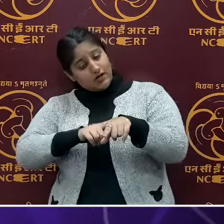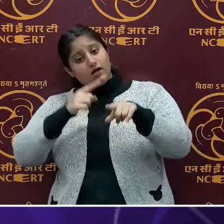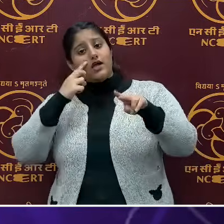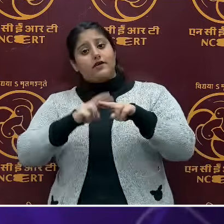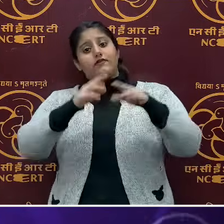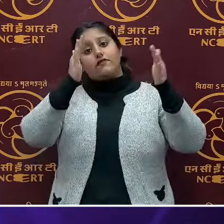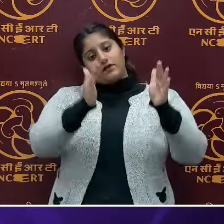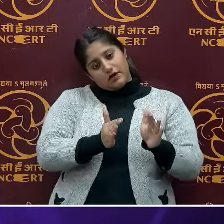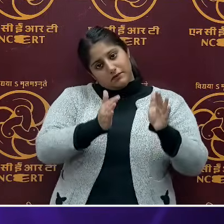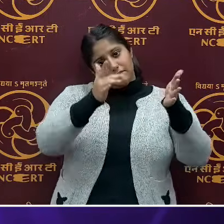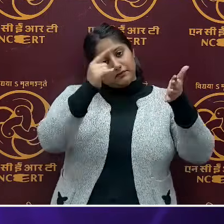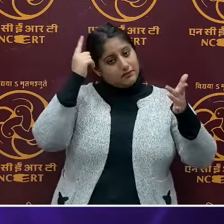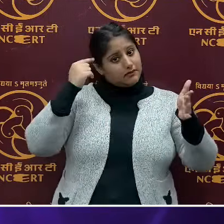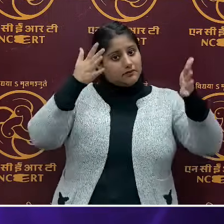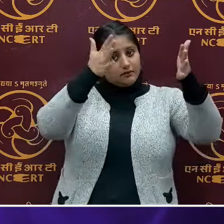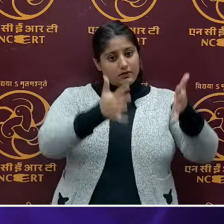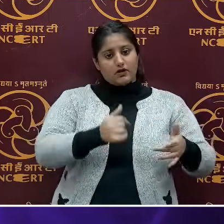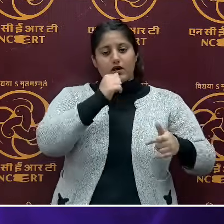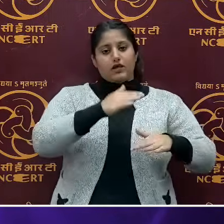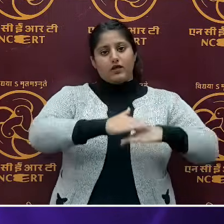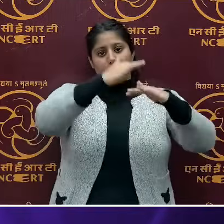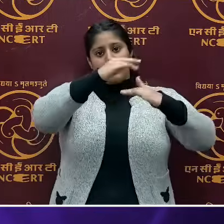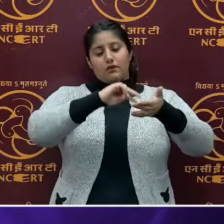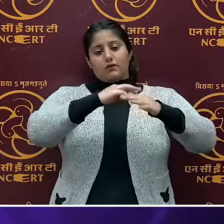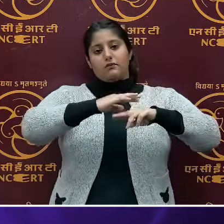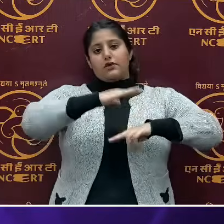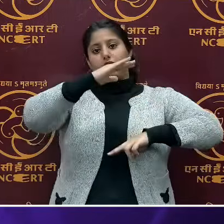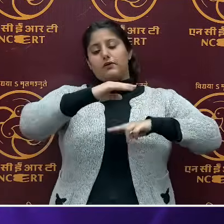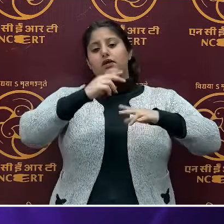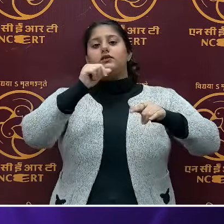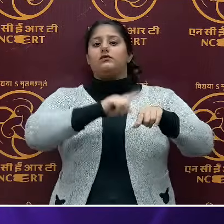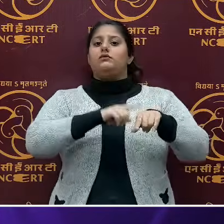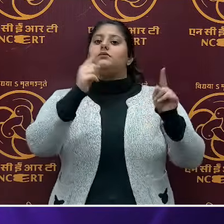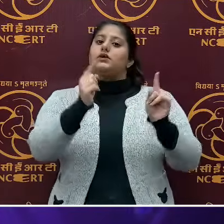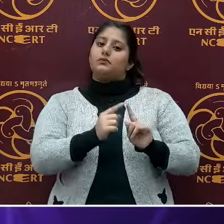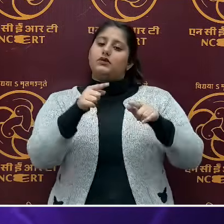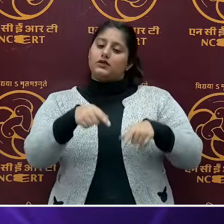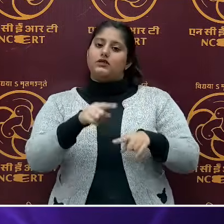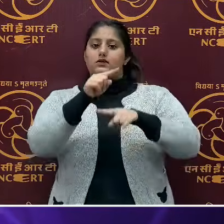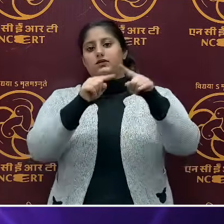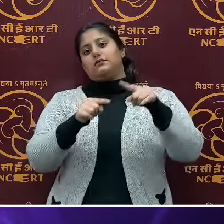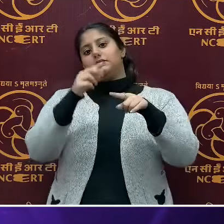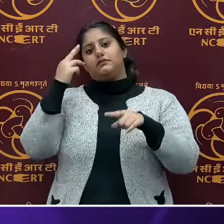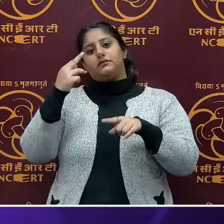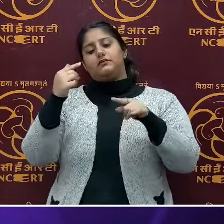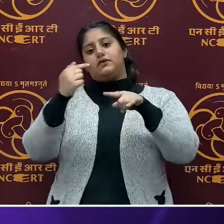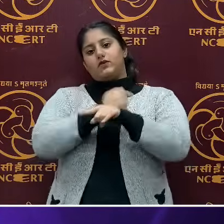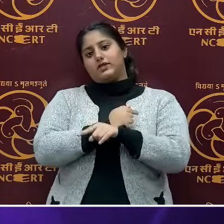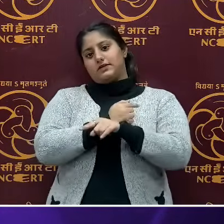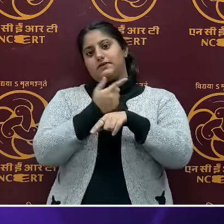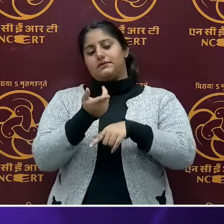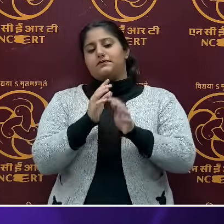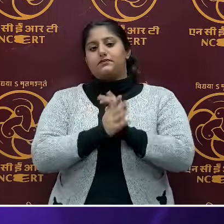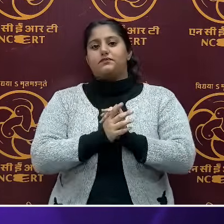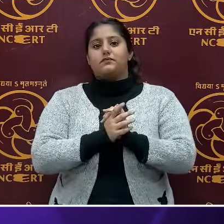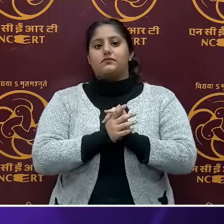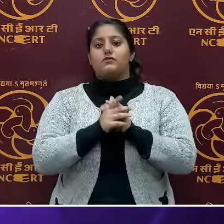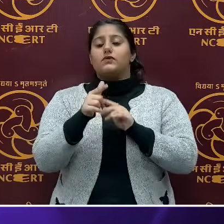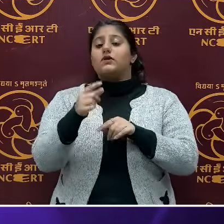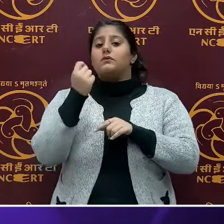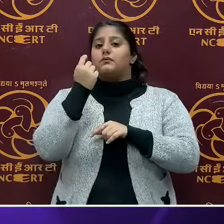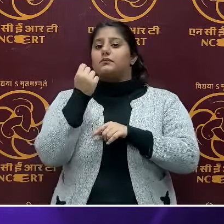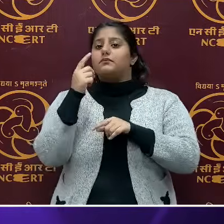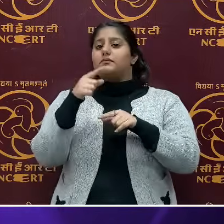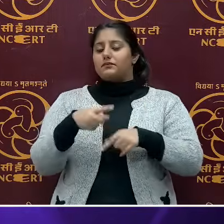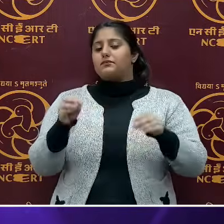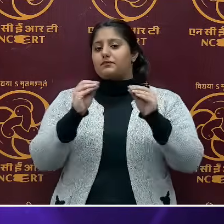the tanks. Yes. Fine. So this is called proportional reasoning. So look at your screen. Let us understand in more